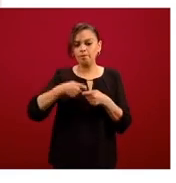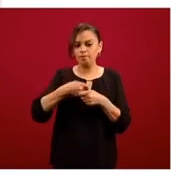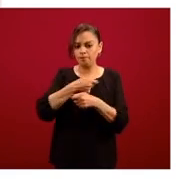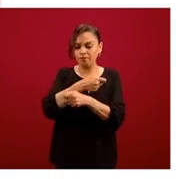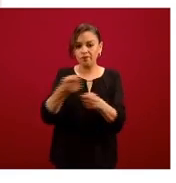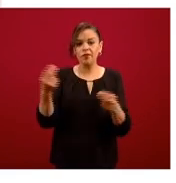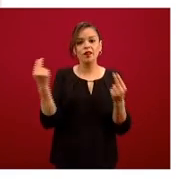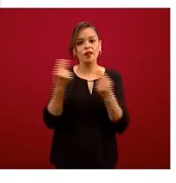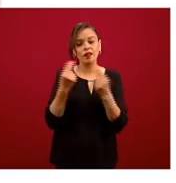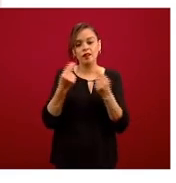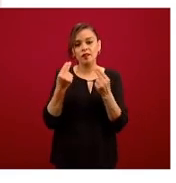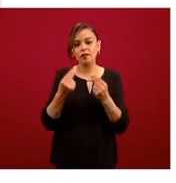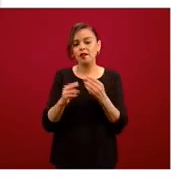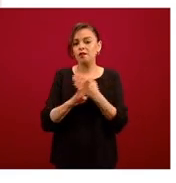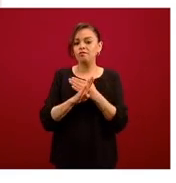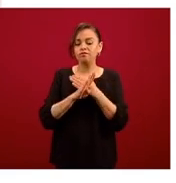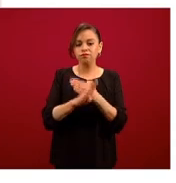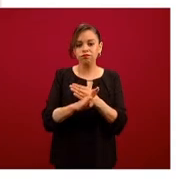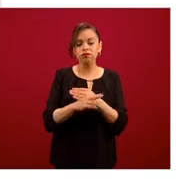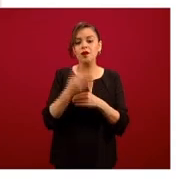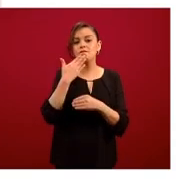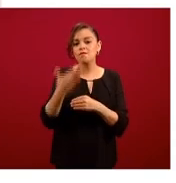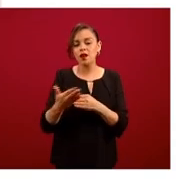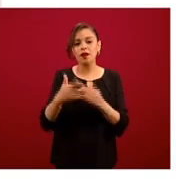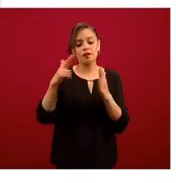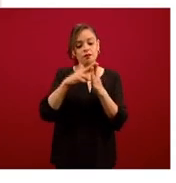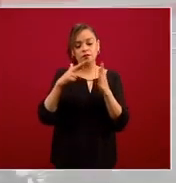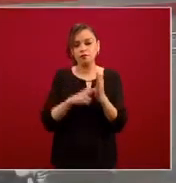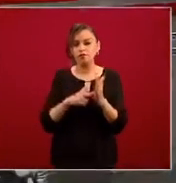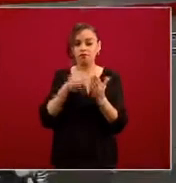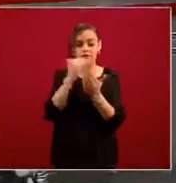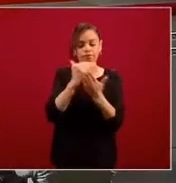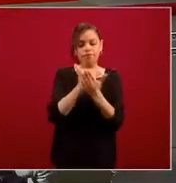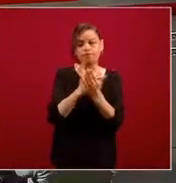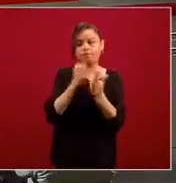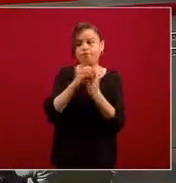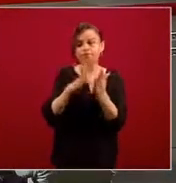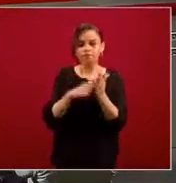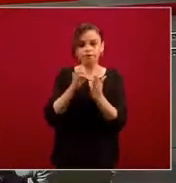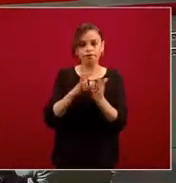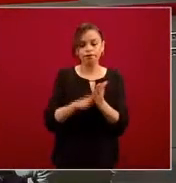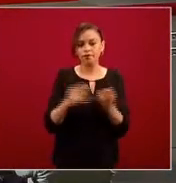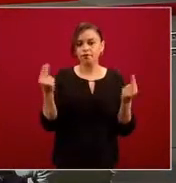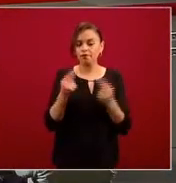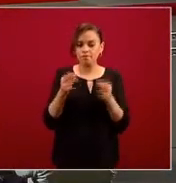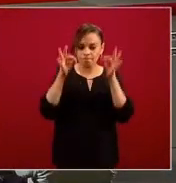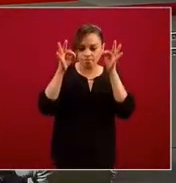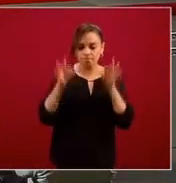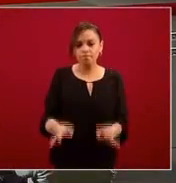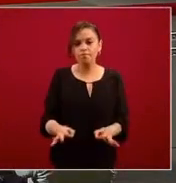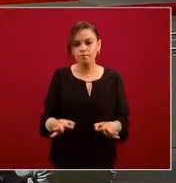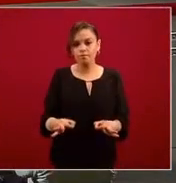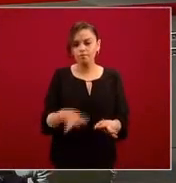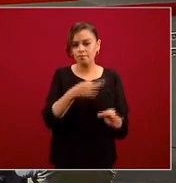There are some restrictions, there are guidelines which are necessary to be able to produce equipment that are along